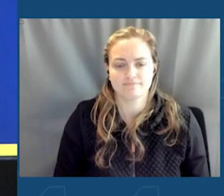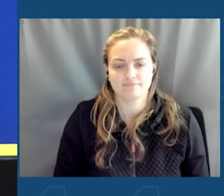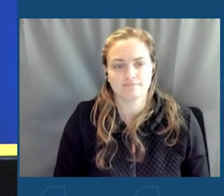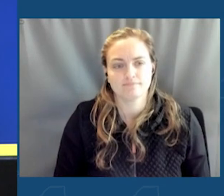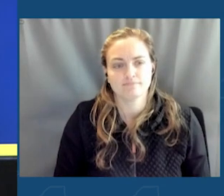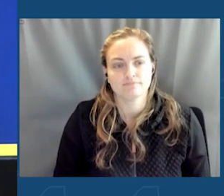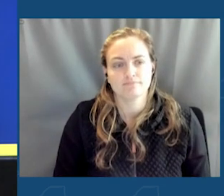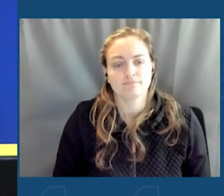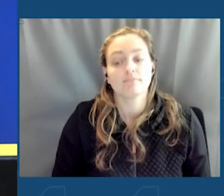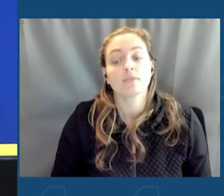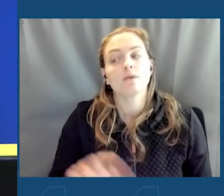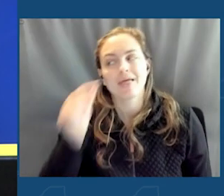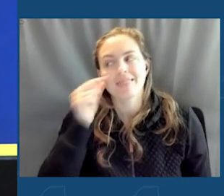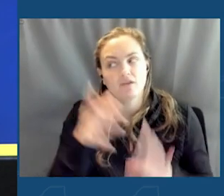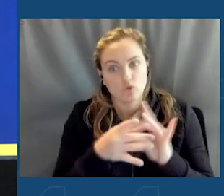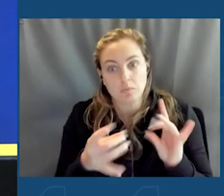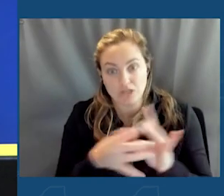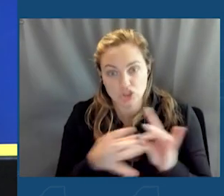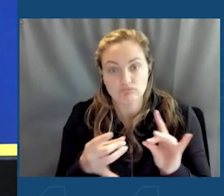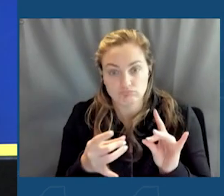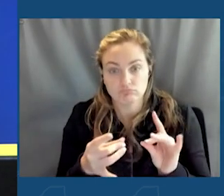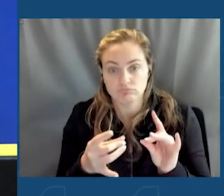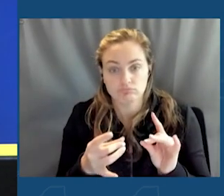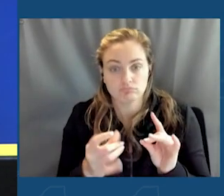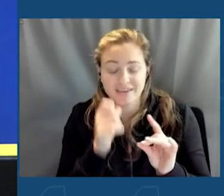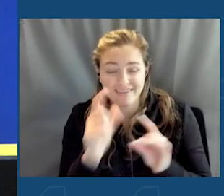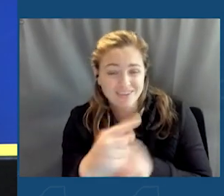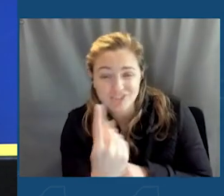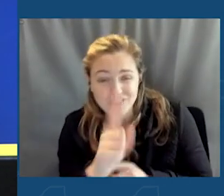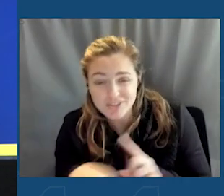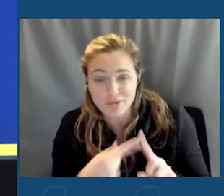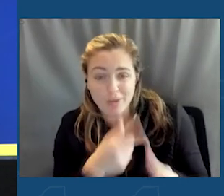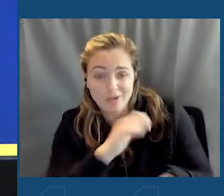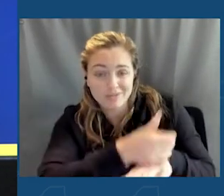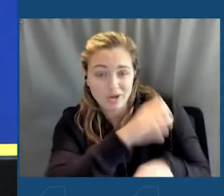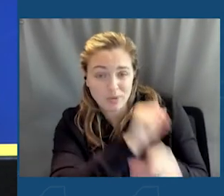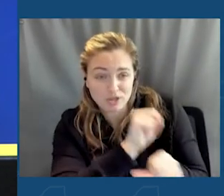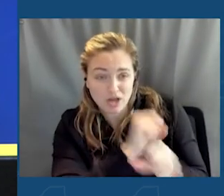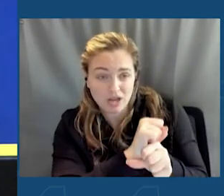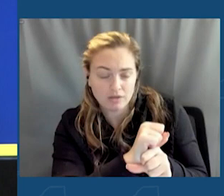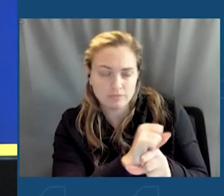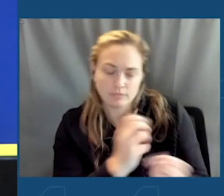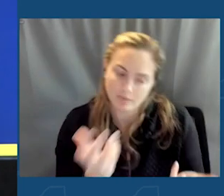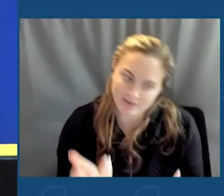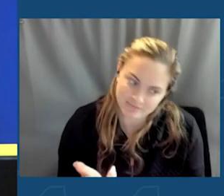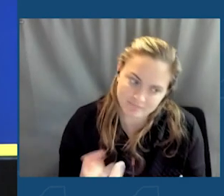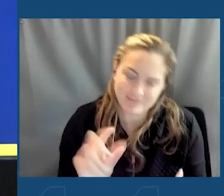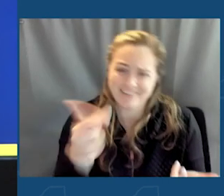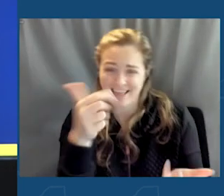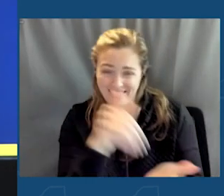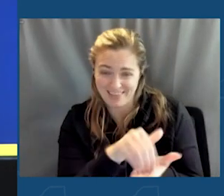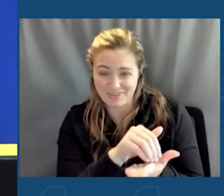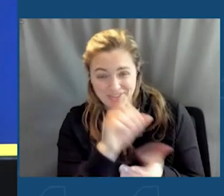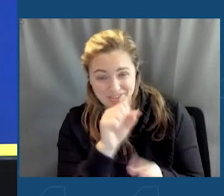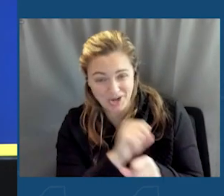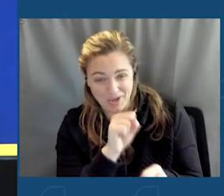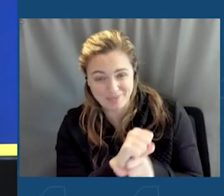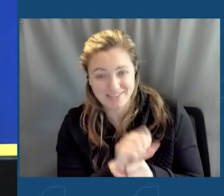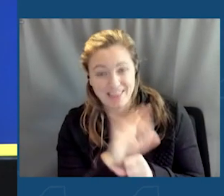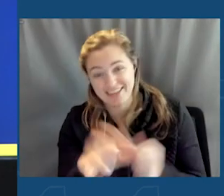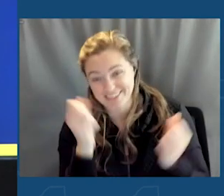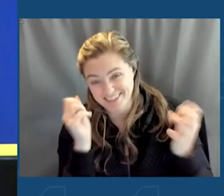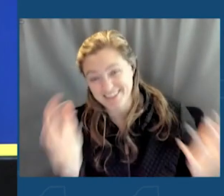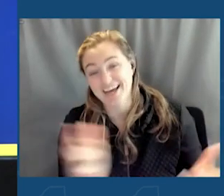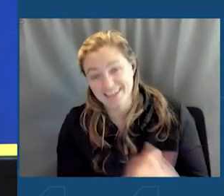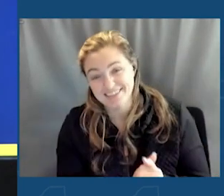But as the governor said, it's not just about creating the jobs, although 10,000 jobs That's a lot of what